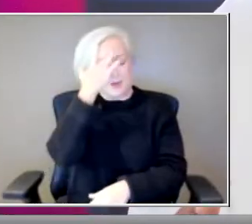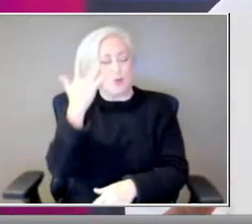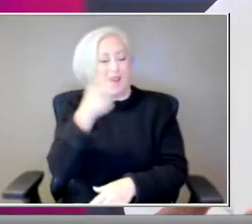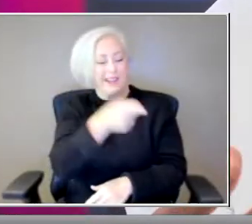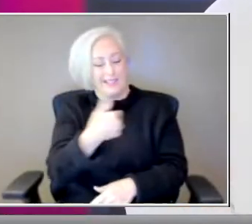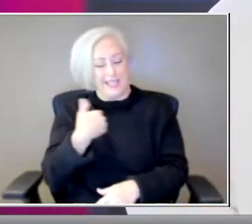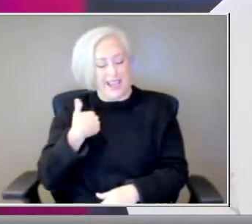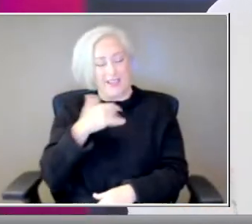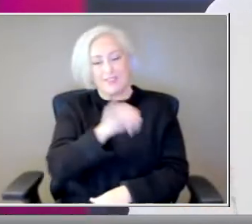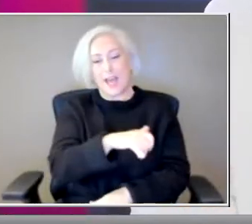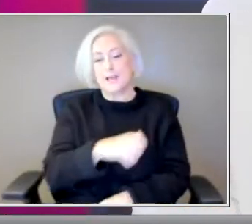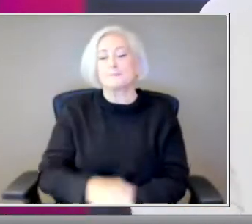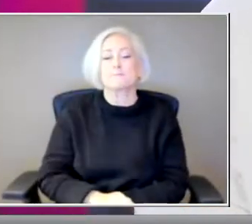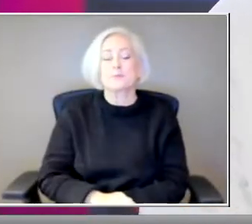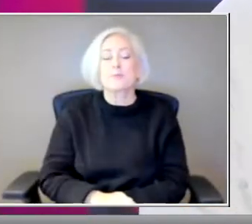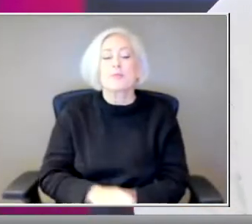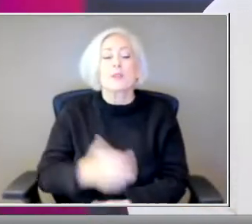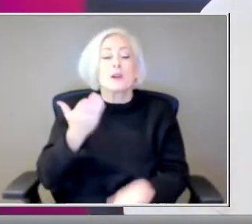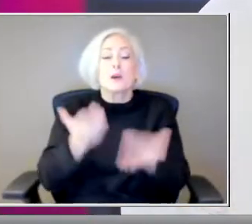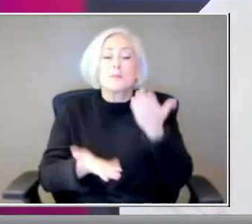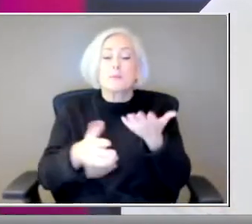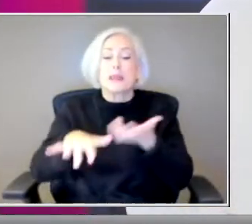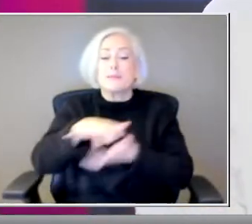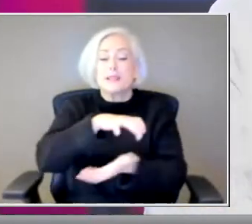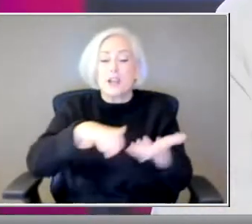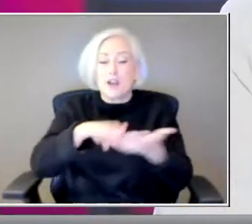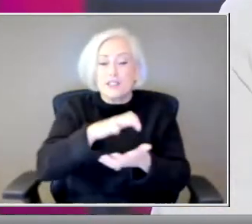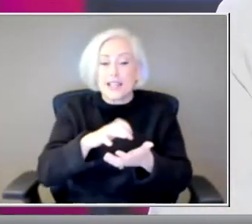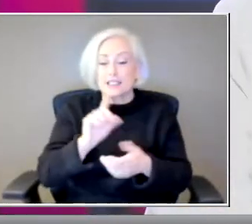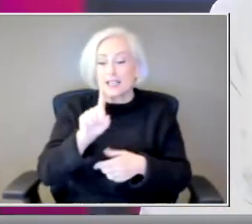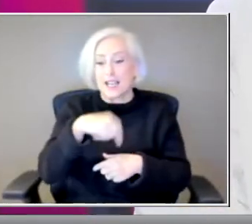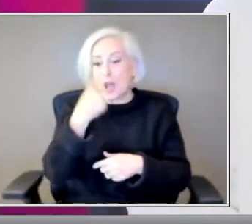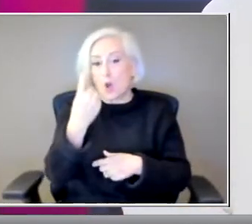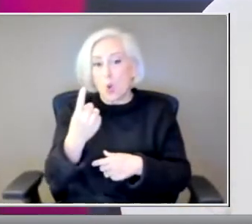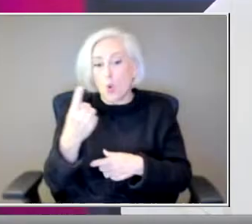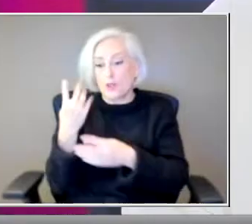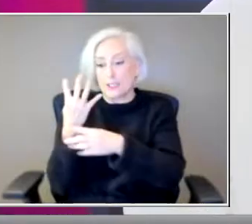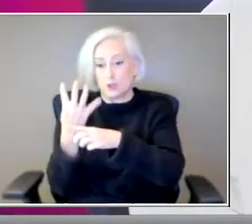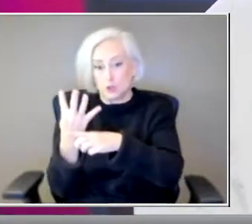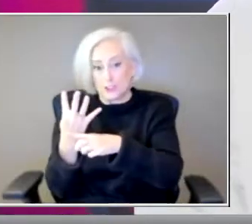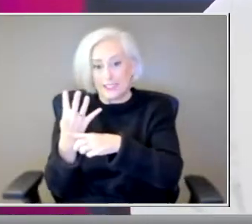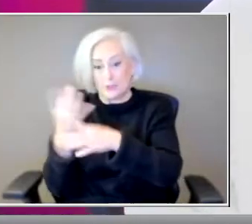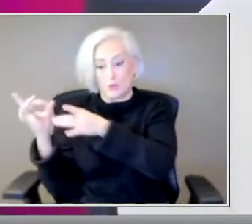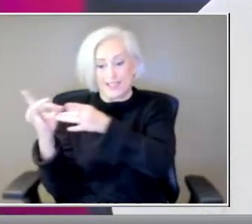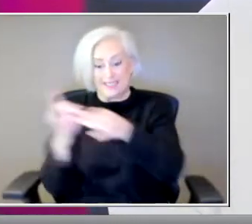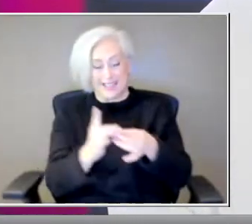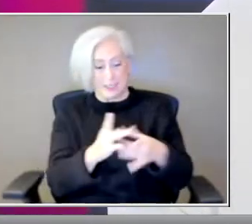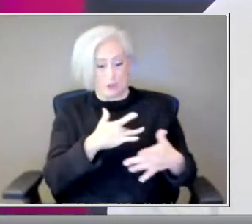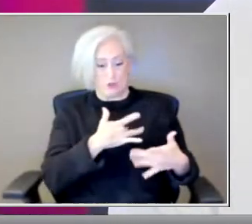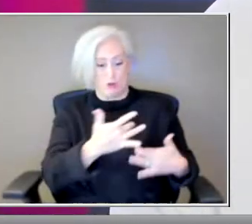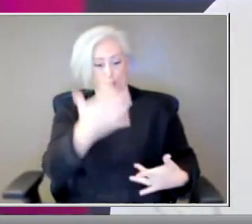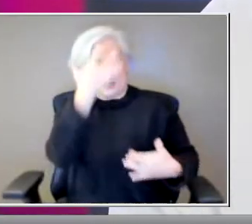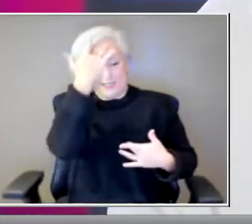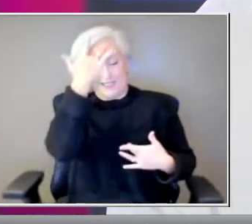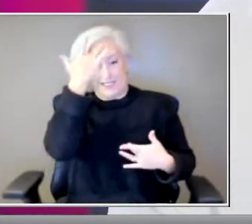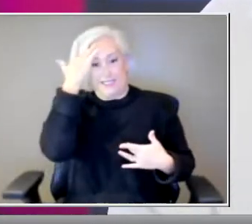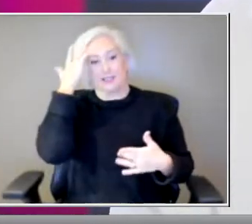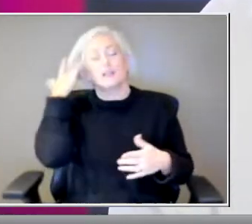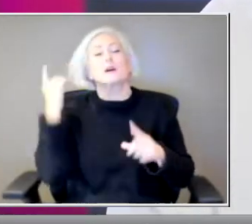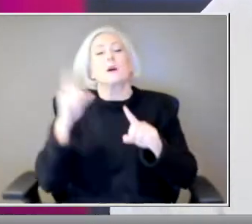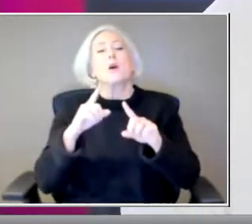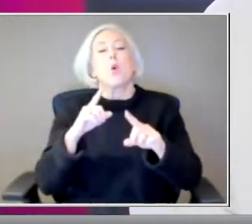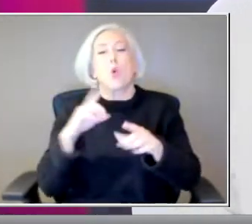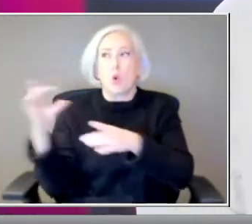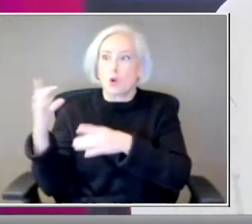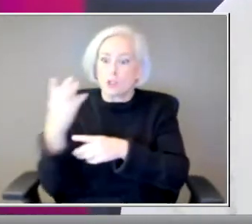of not just genes to have heart disease, but genes to have more cholesterol, genes to have other things that